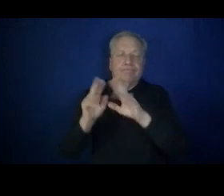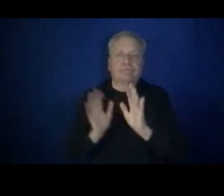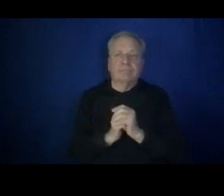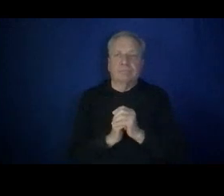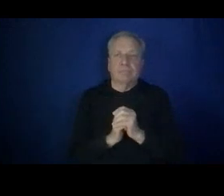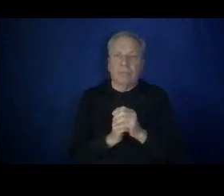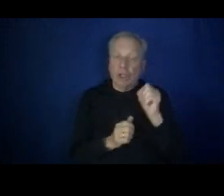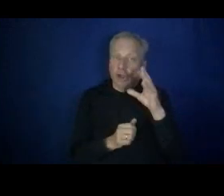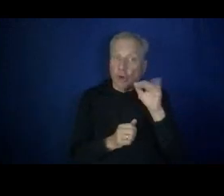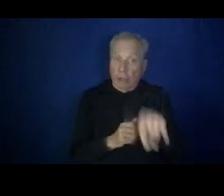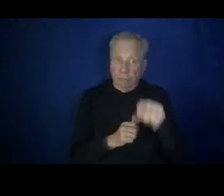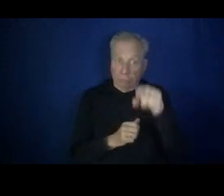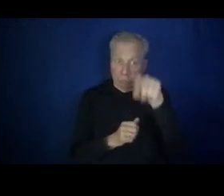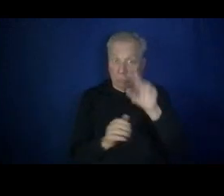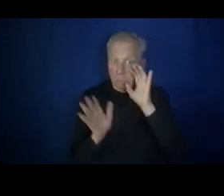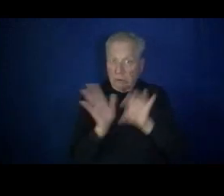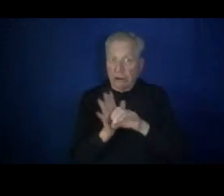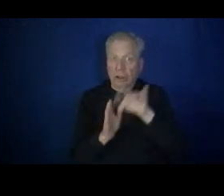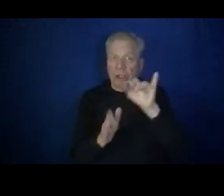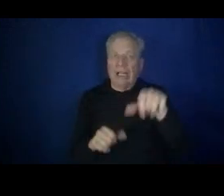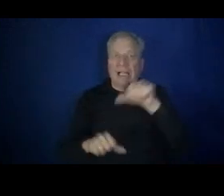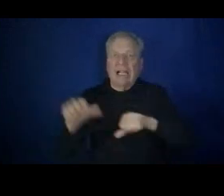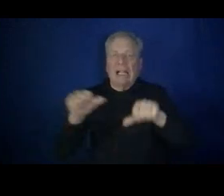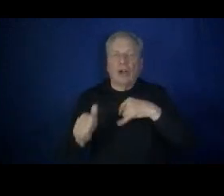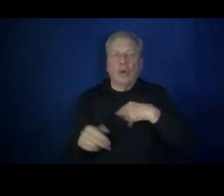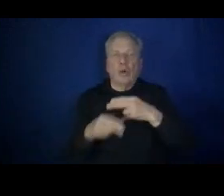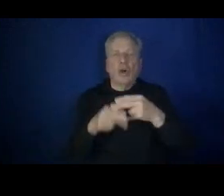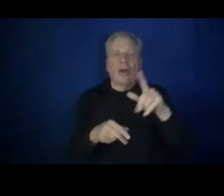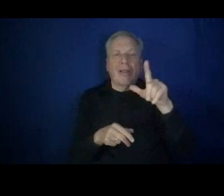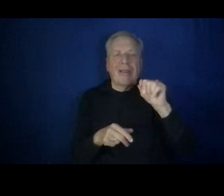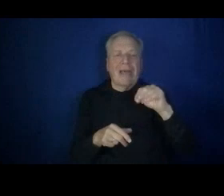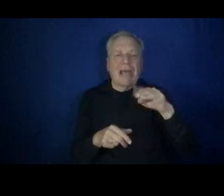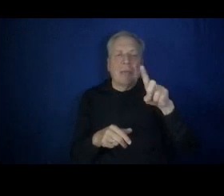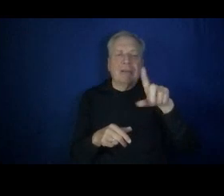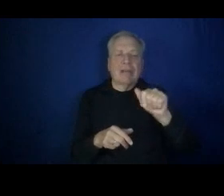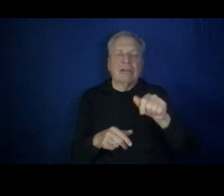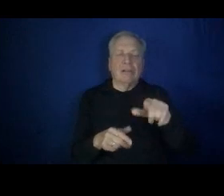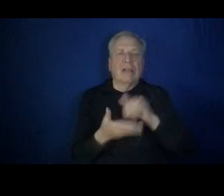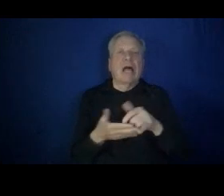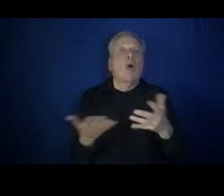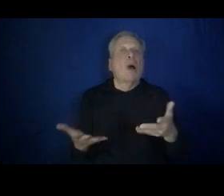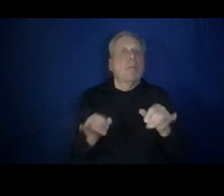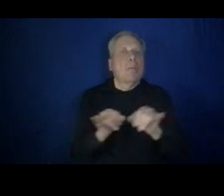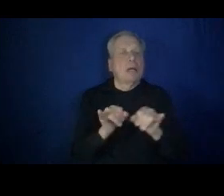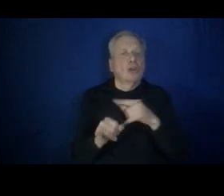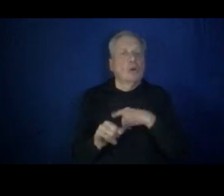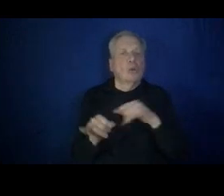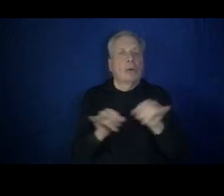So this is a scientific term we call lambda. It's a calculation that measures, we use to